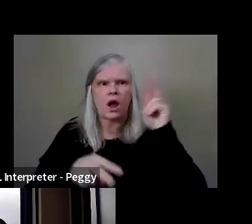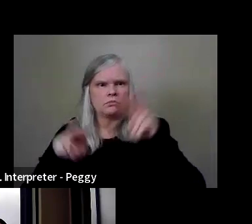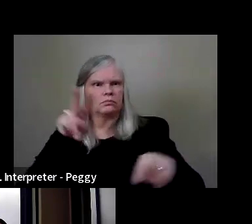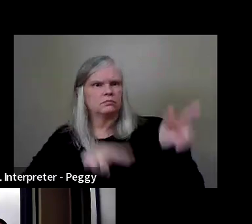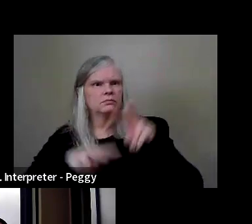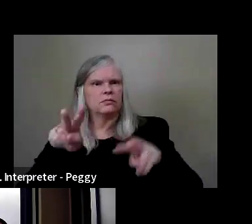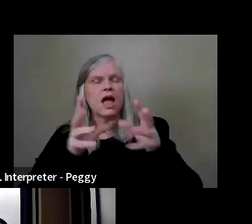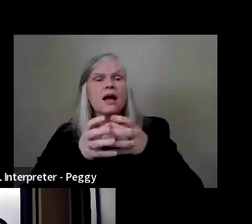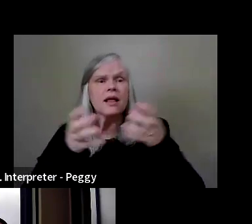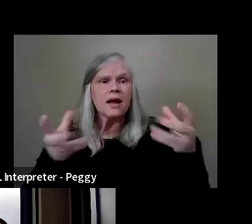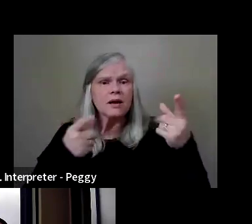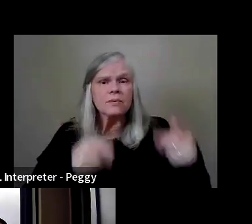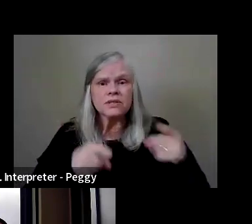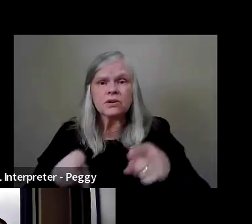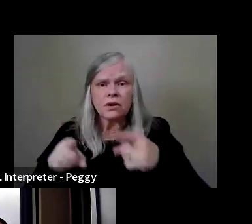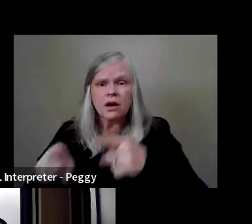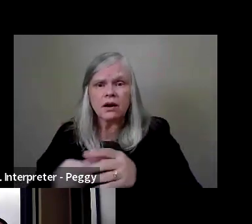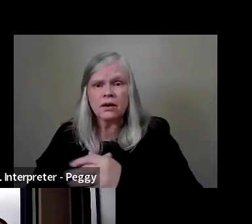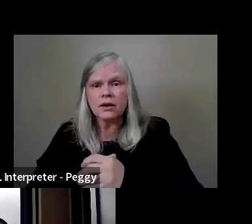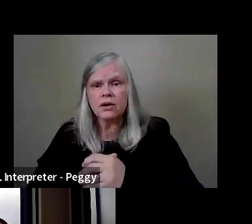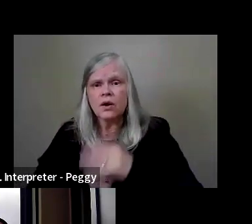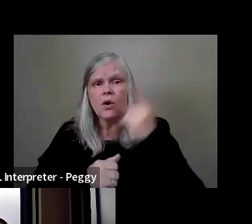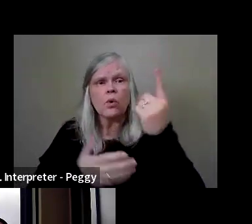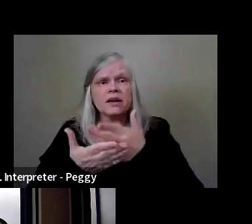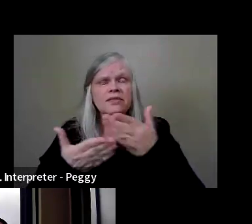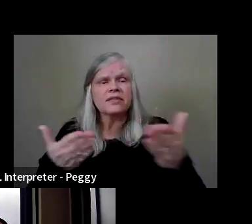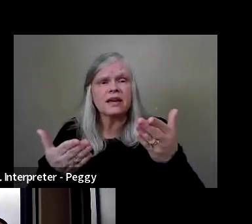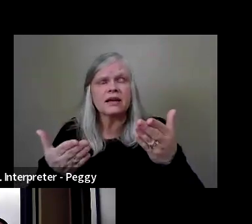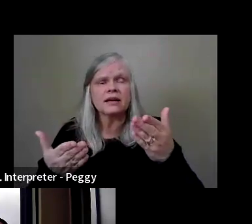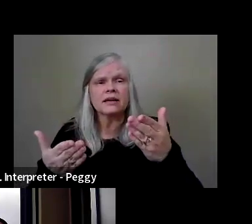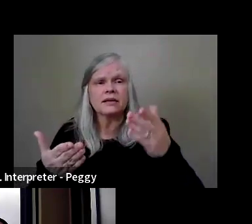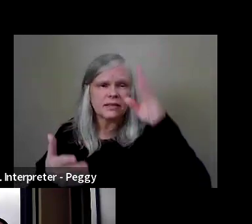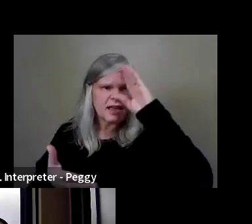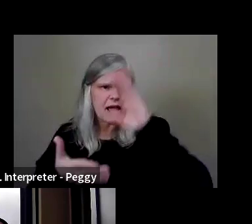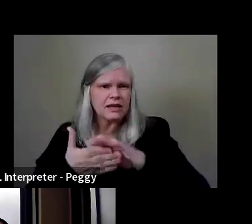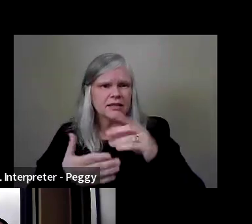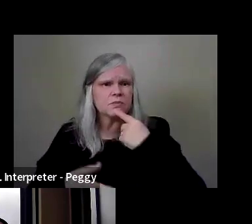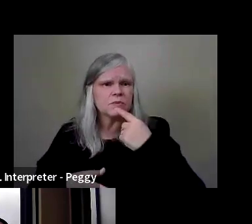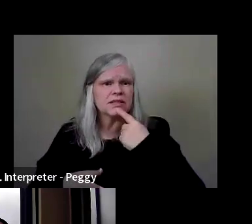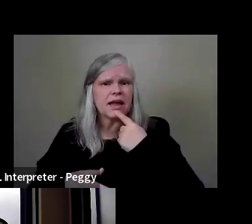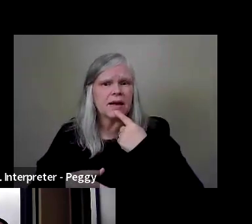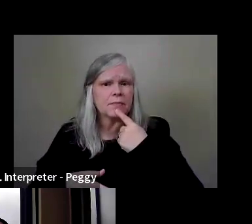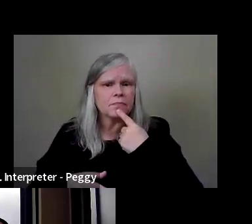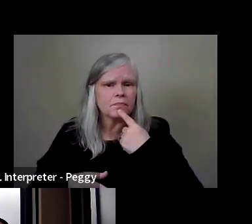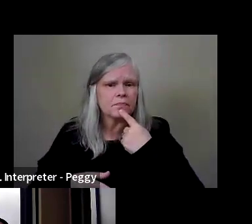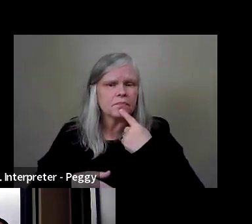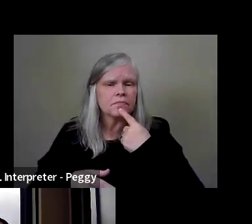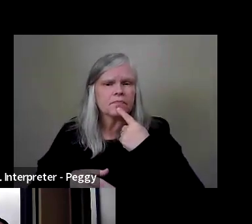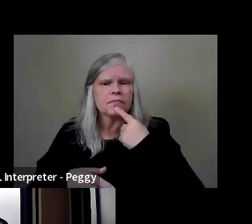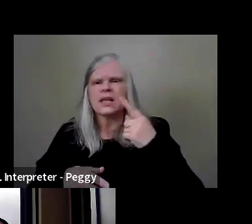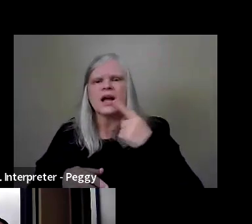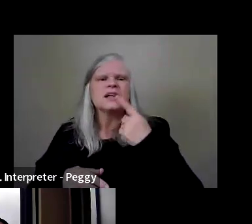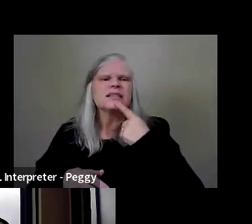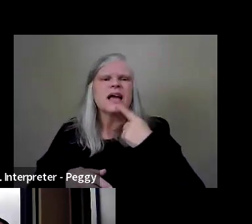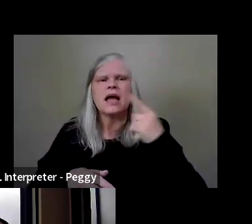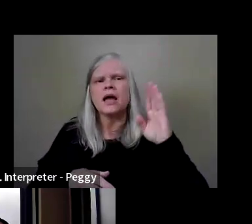what has gone on. And one of the things that he often does do is say, I'll use a different name. I'll